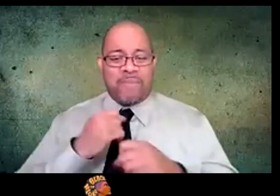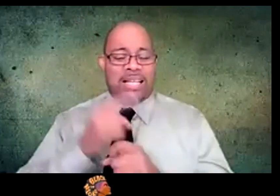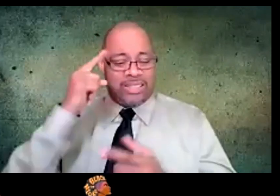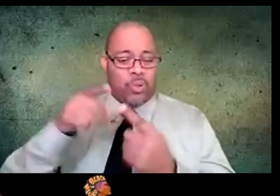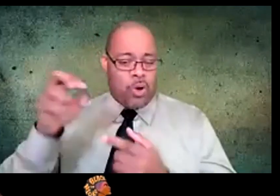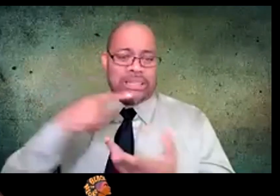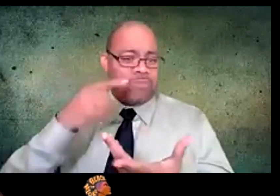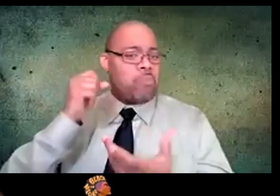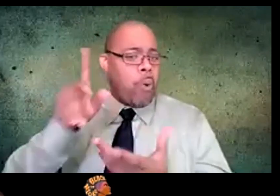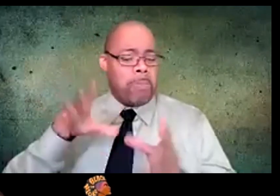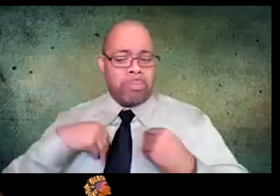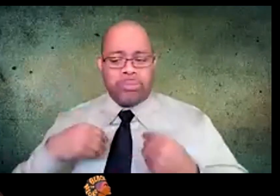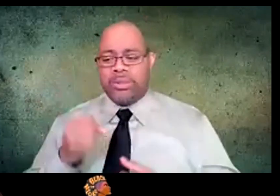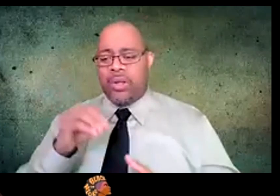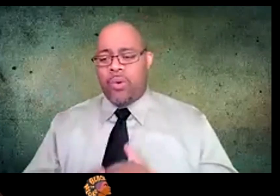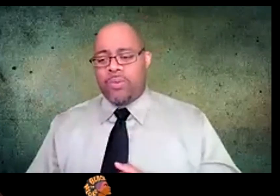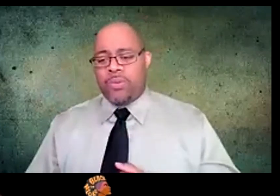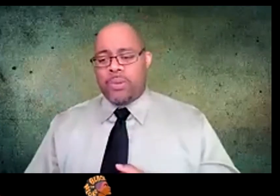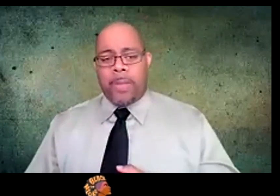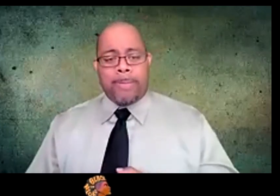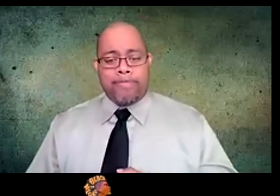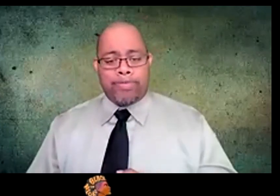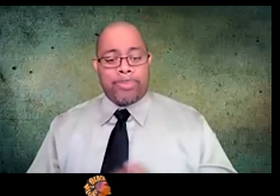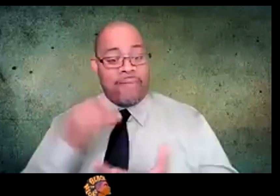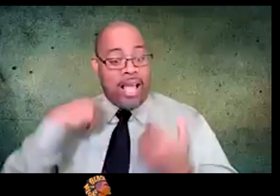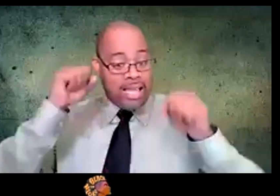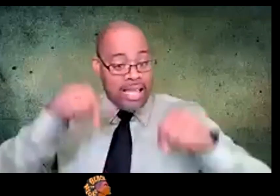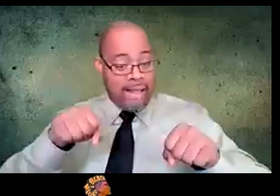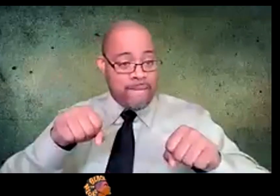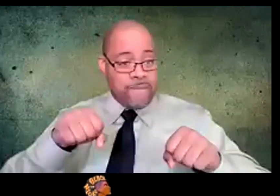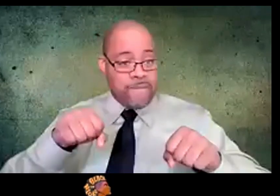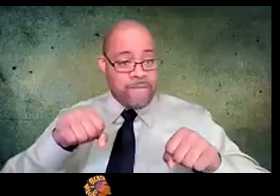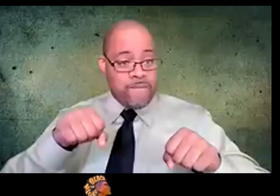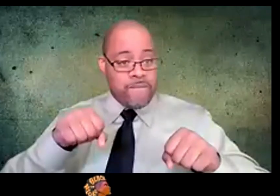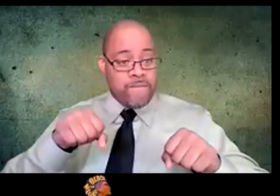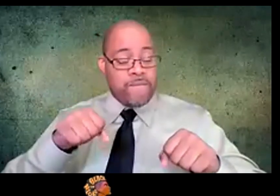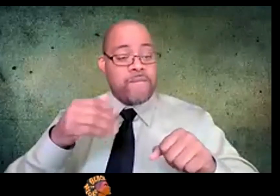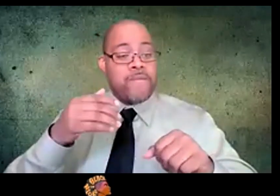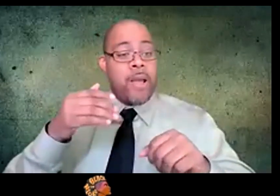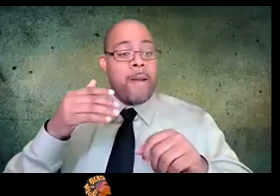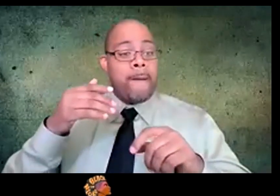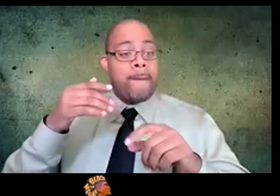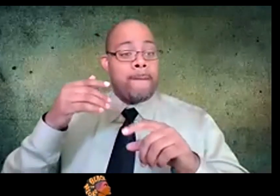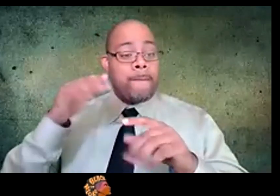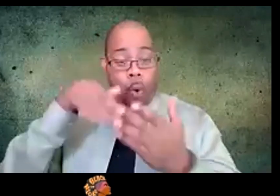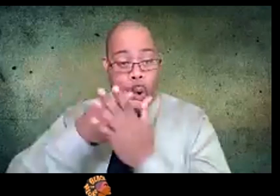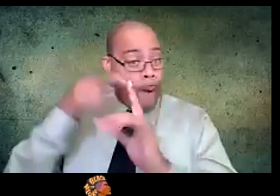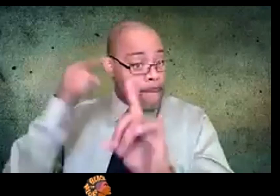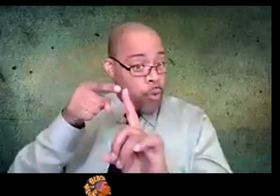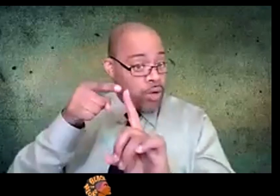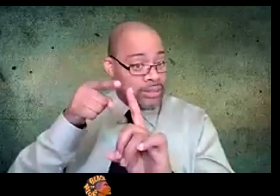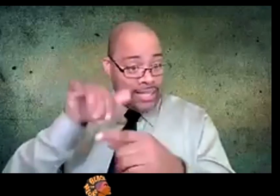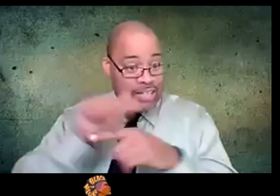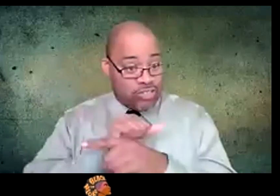well. So next question. If I may, Sure. the whole point of this